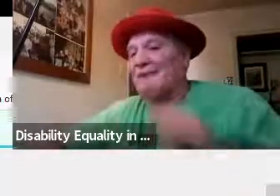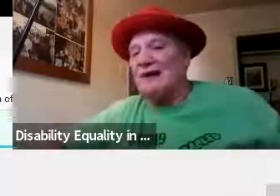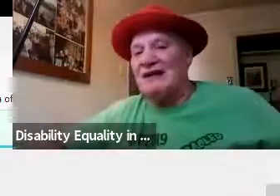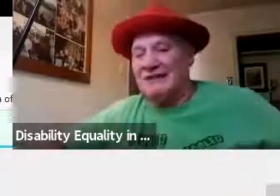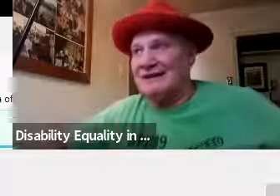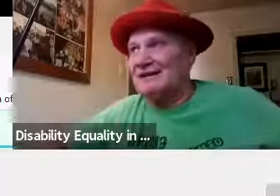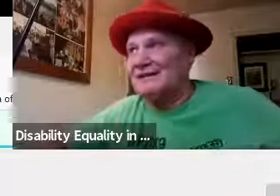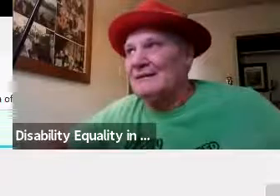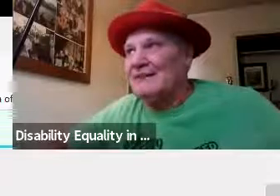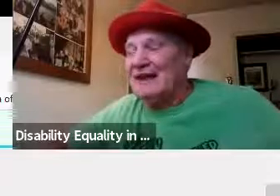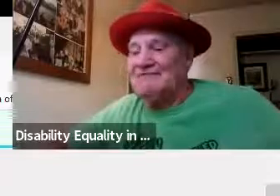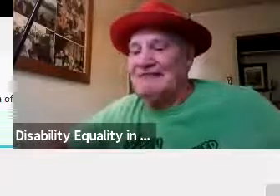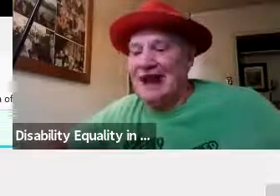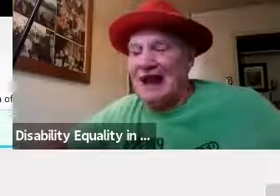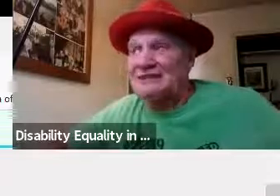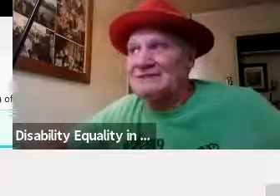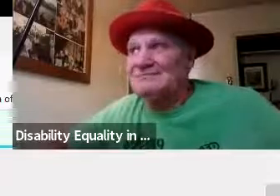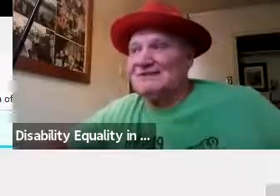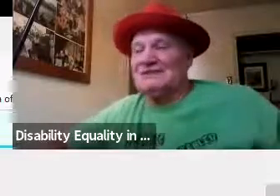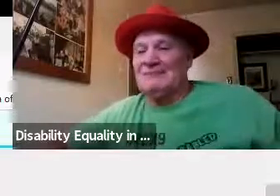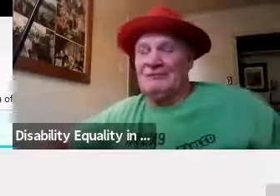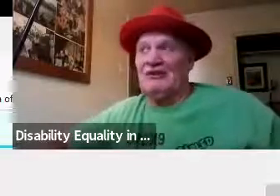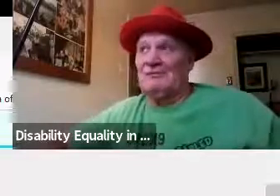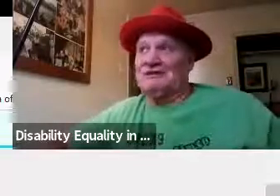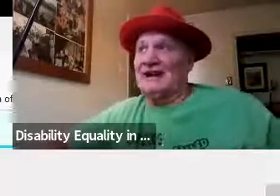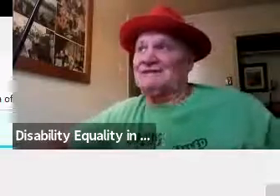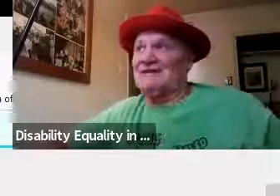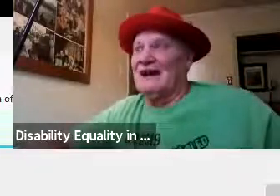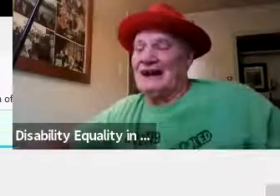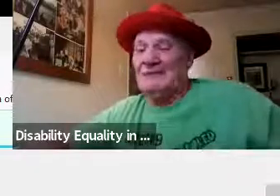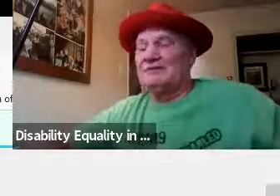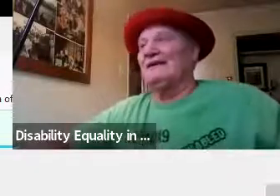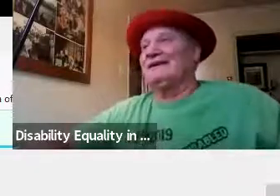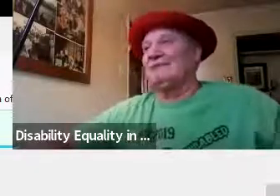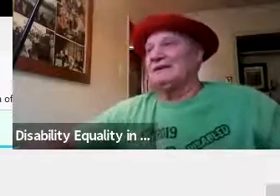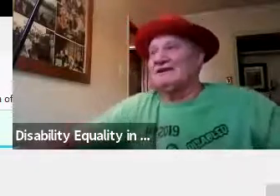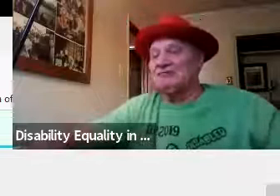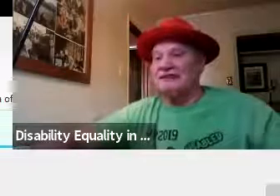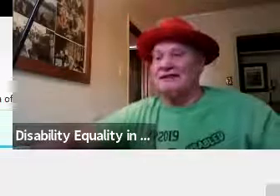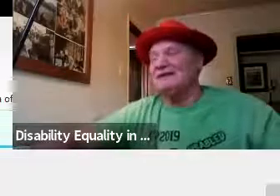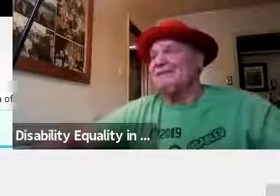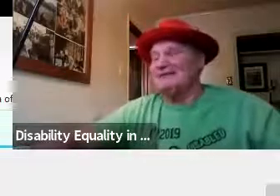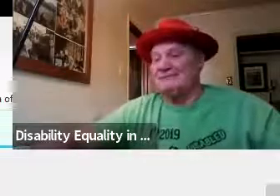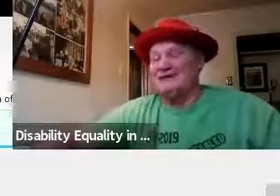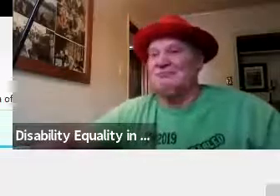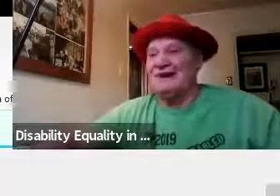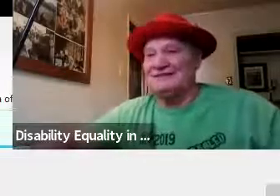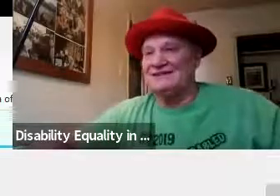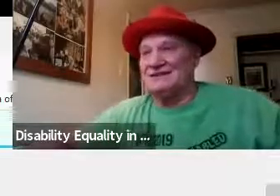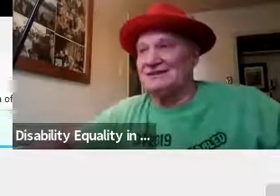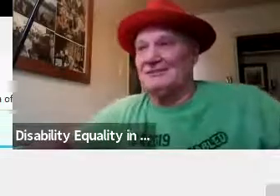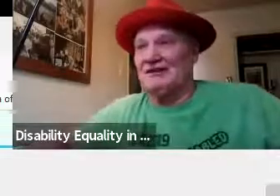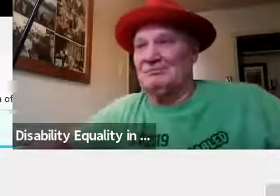way, I am wearing a red hat because it's my performance hat, and I'm also wearing one of the green Disability